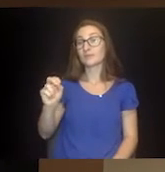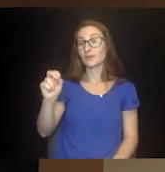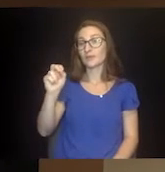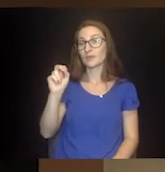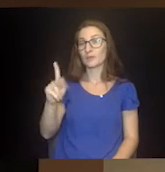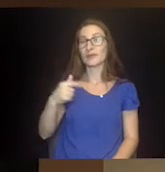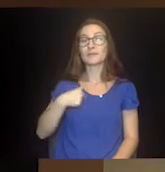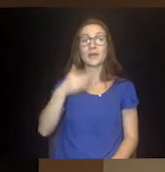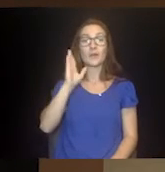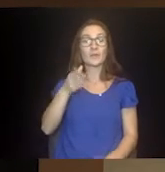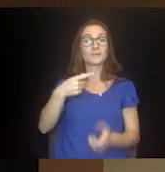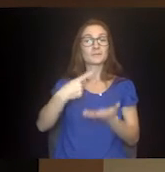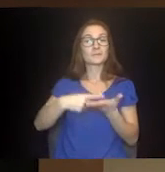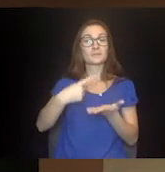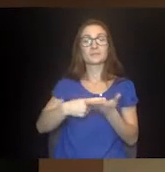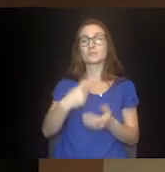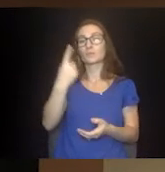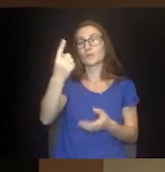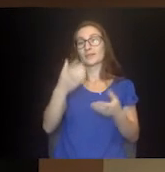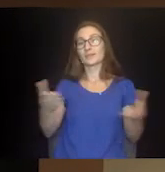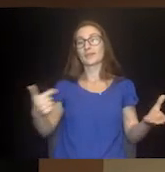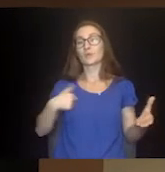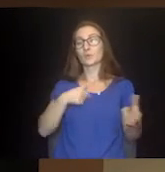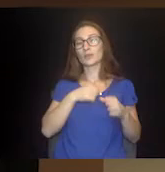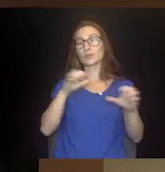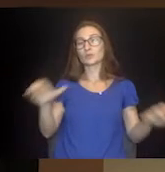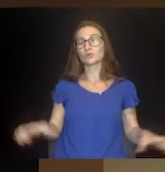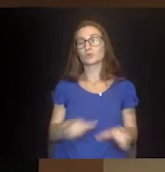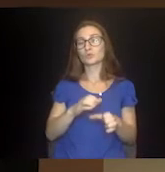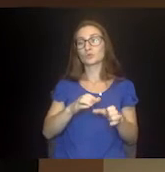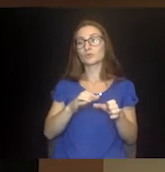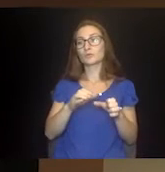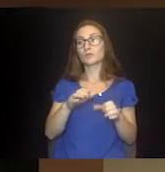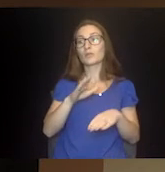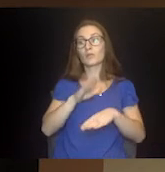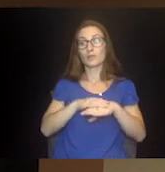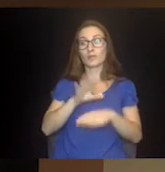All right, and I'll be talking about one of the things we do as a